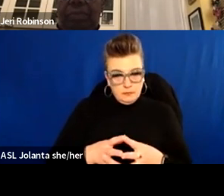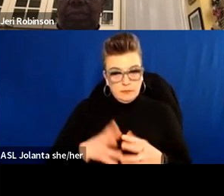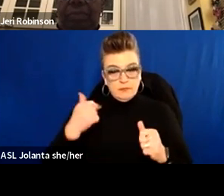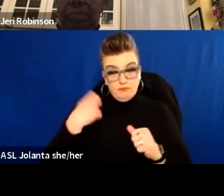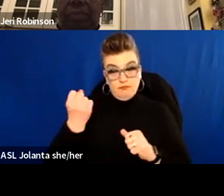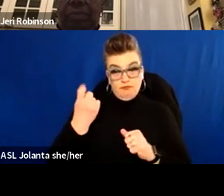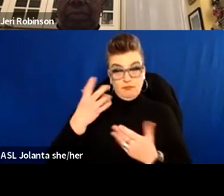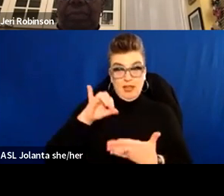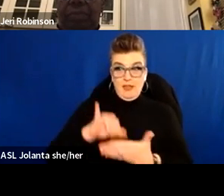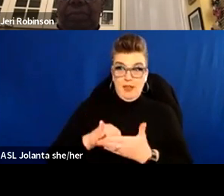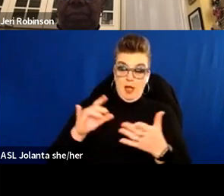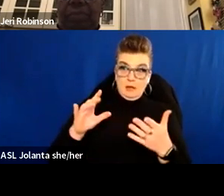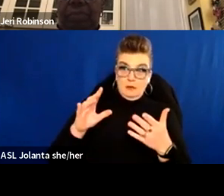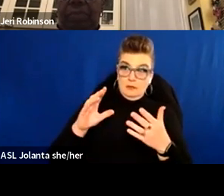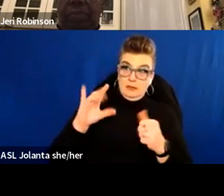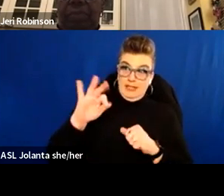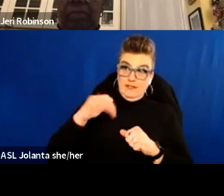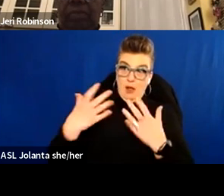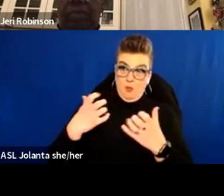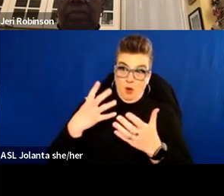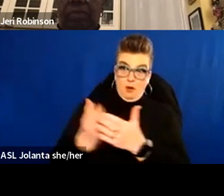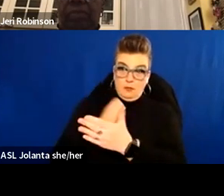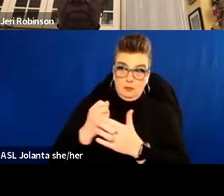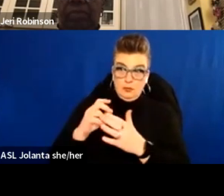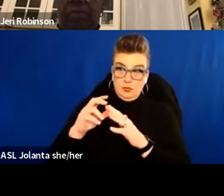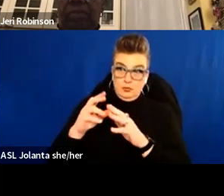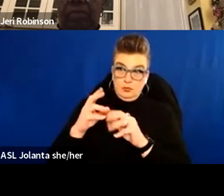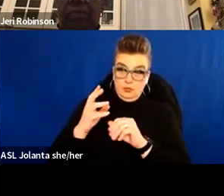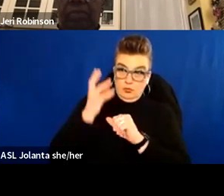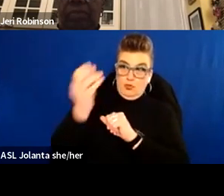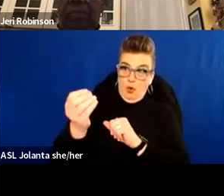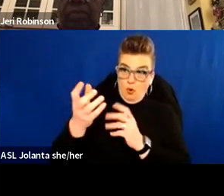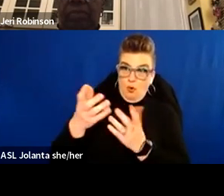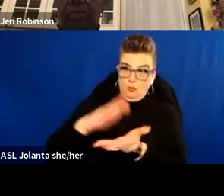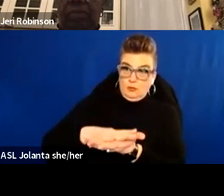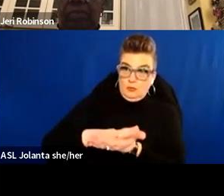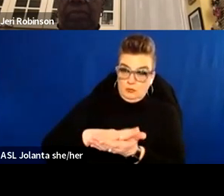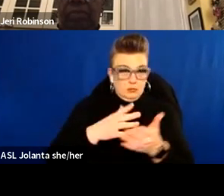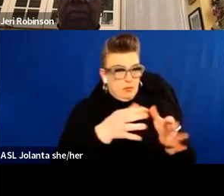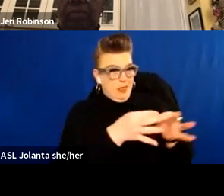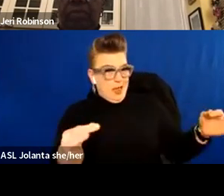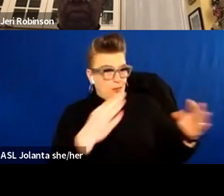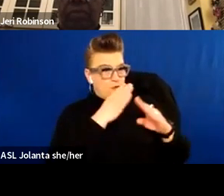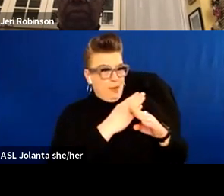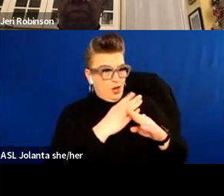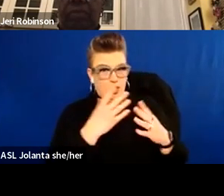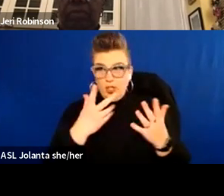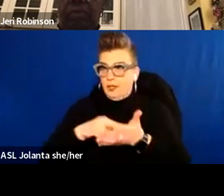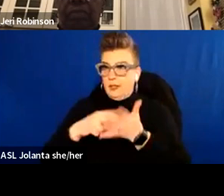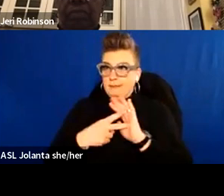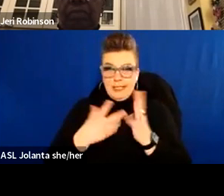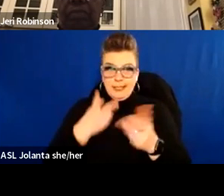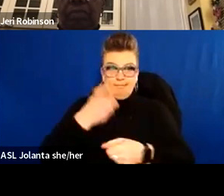i know that the language barrier made my decision to go to school very hard